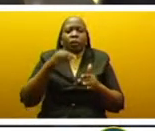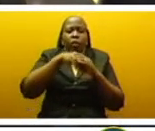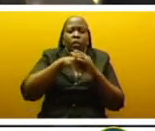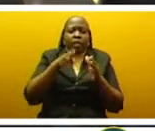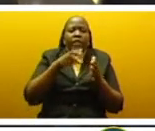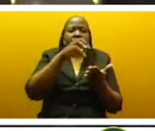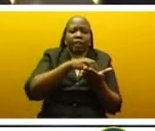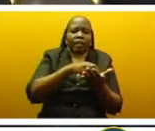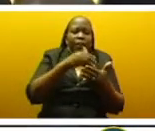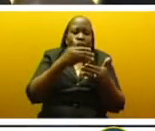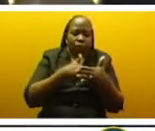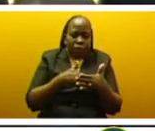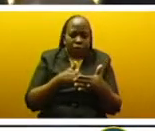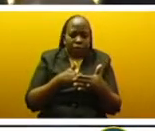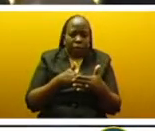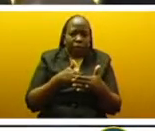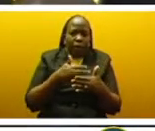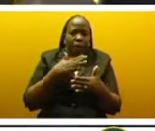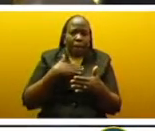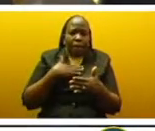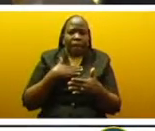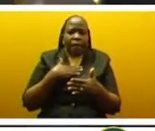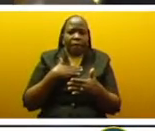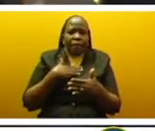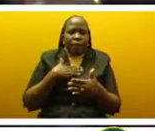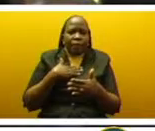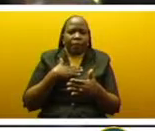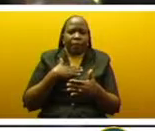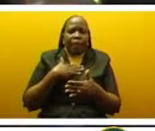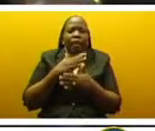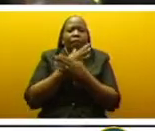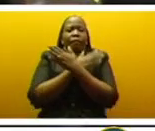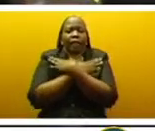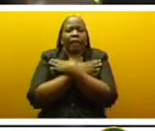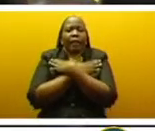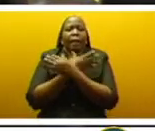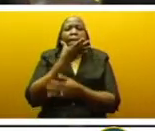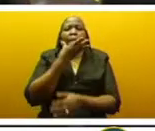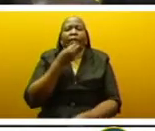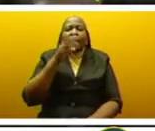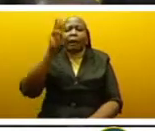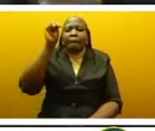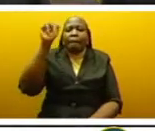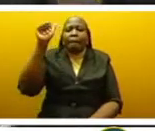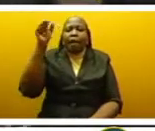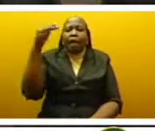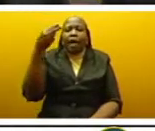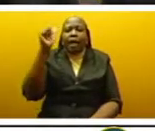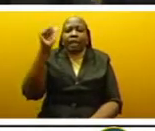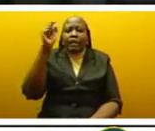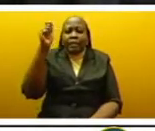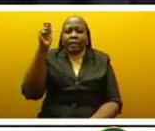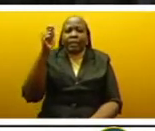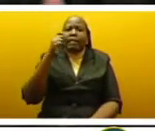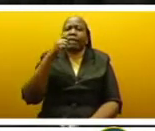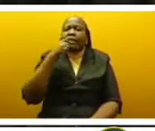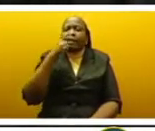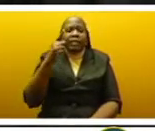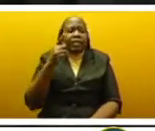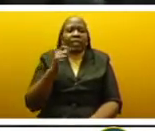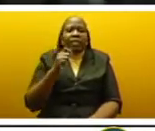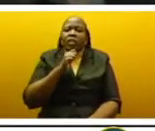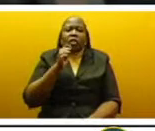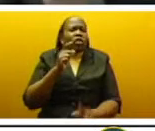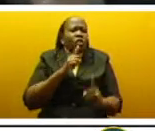My little friend, Mr. Mahat, who is also my very good friend, in his address, he was not talking about